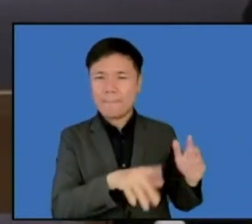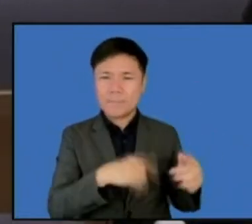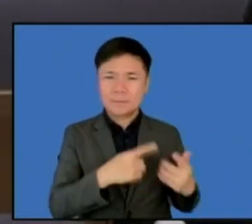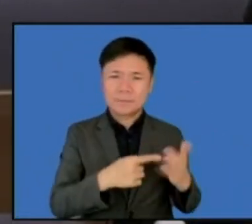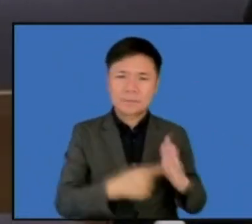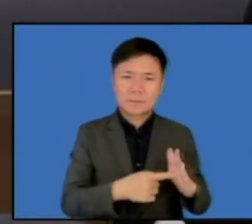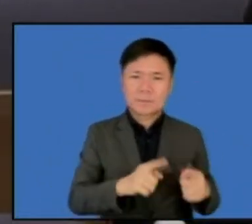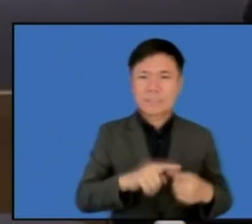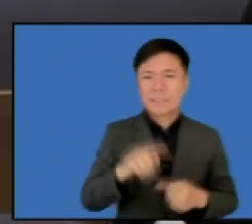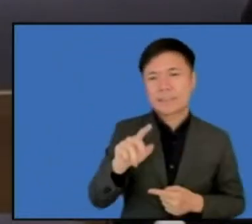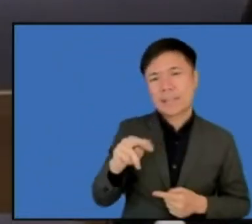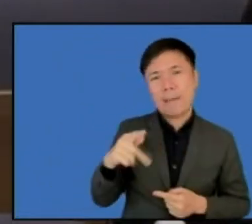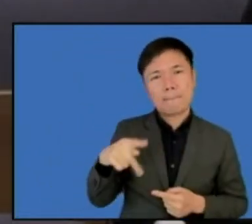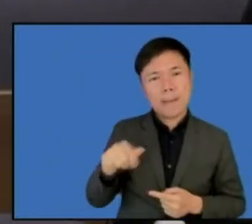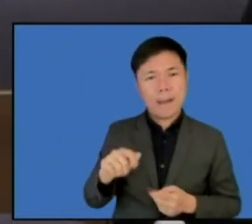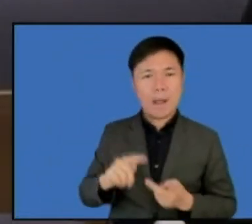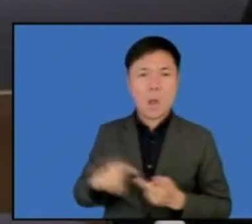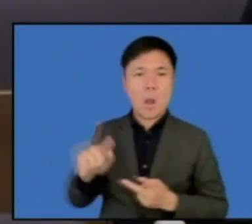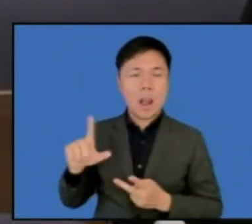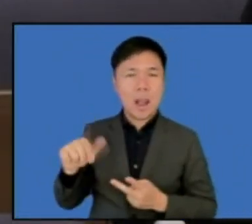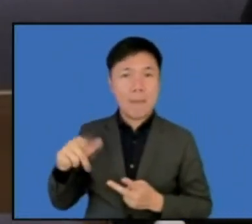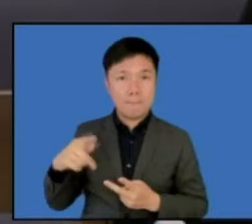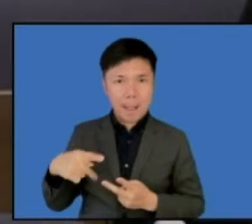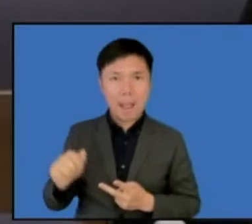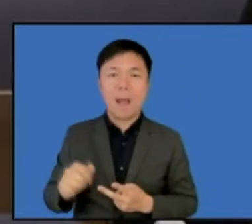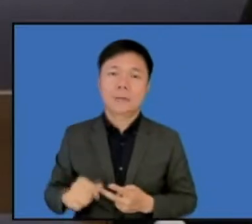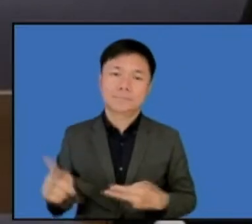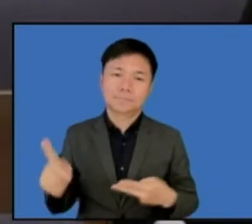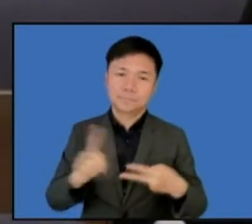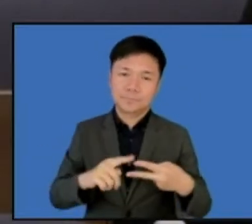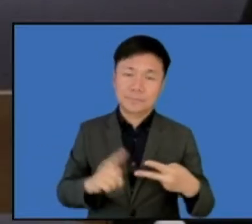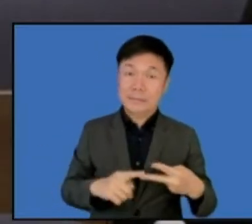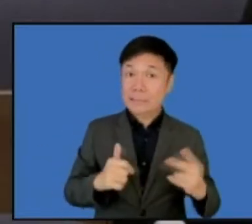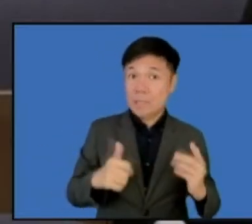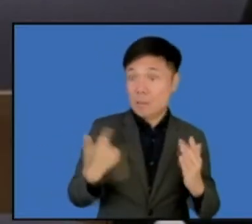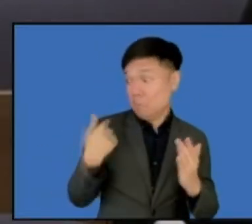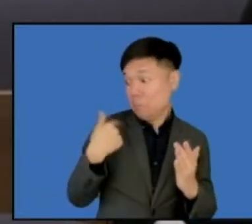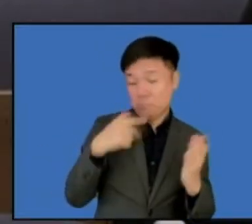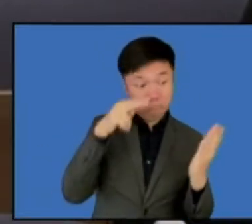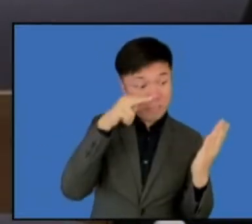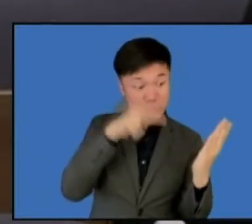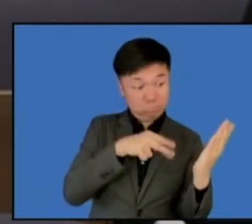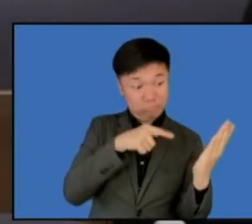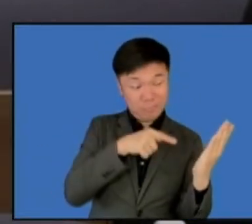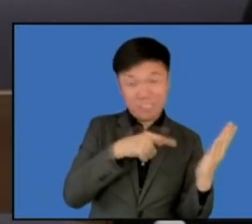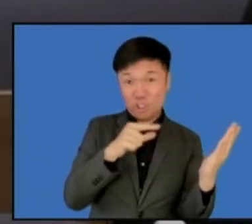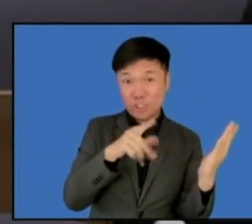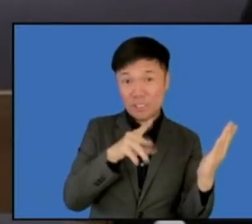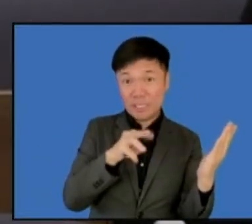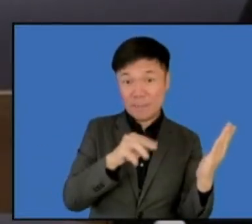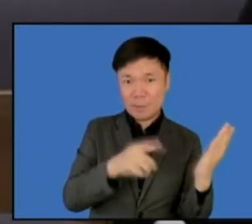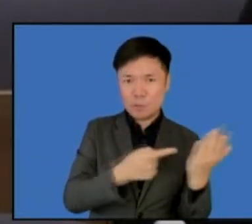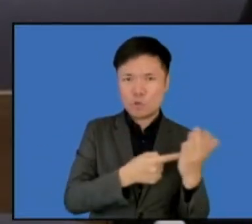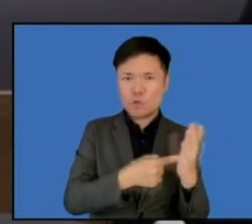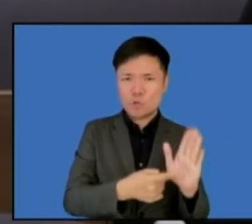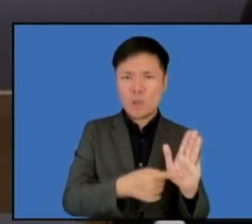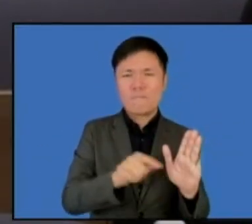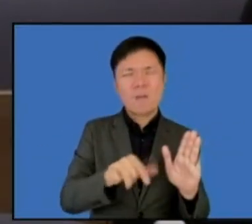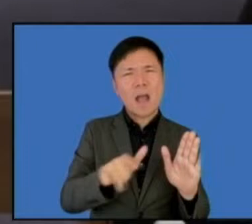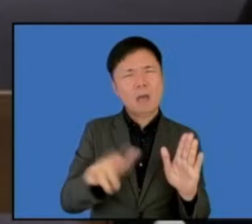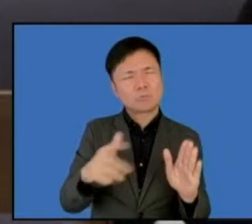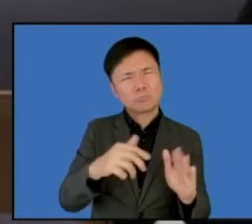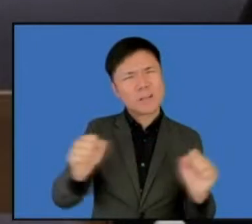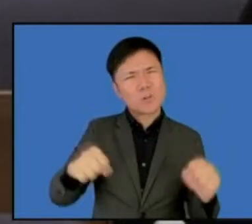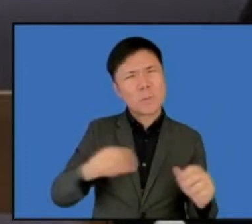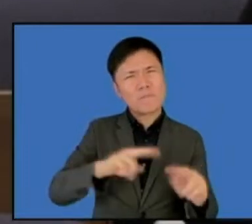LAPAs. This regional review of GCM implementation should review the implementation status of Paris Agreement for migrant workers. This should